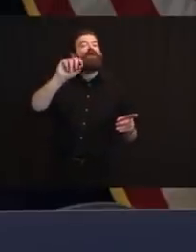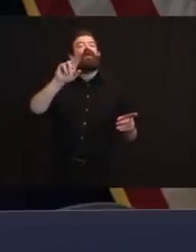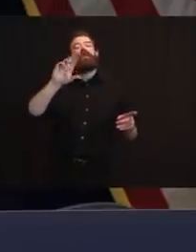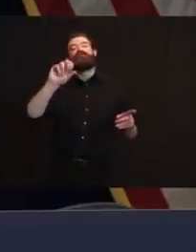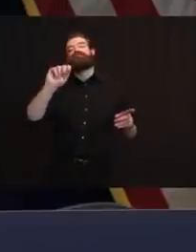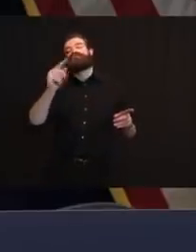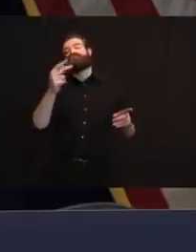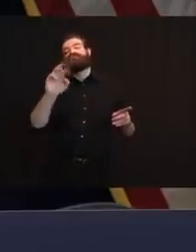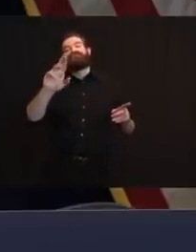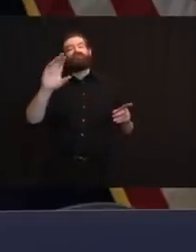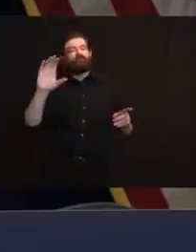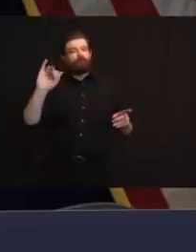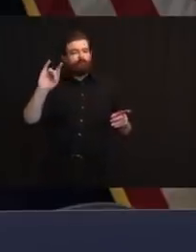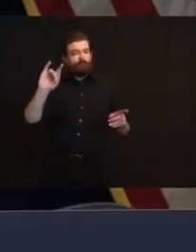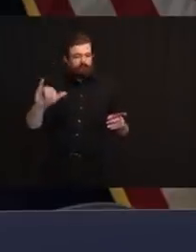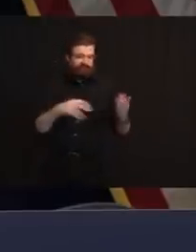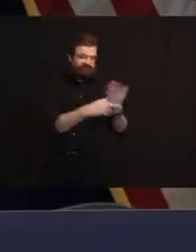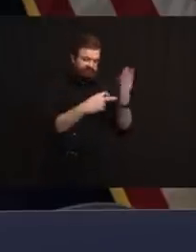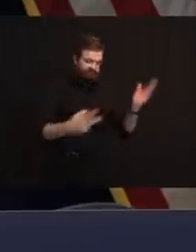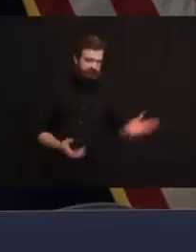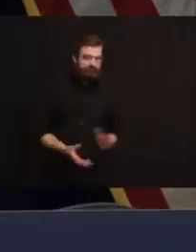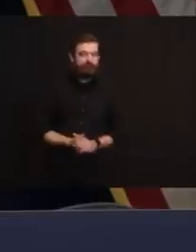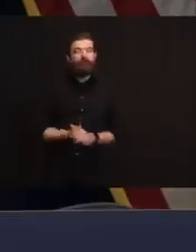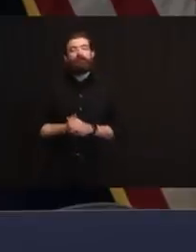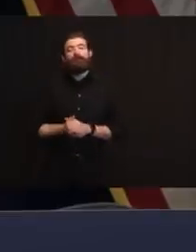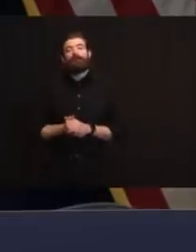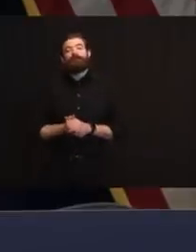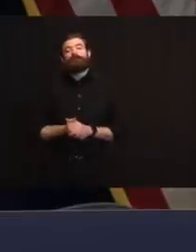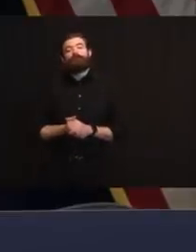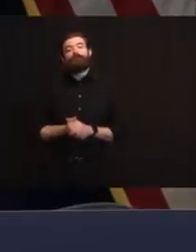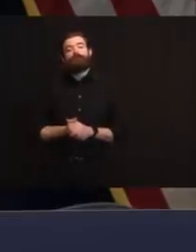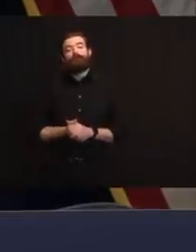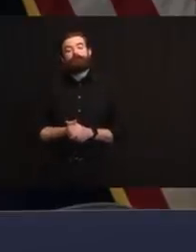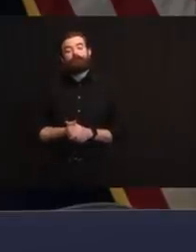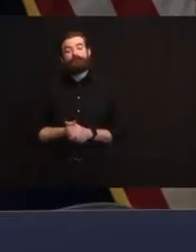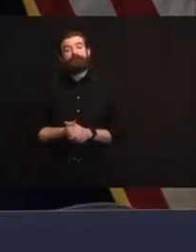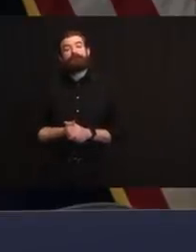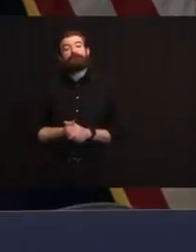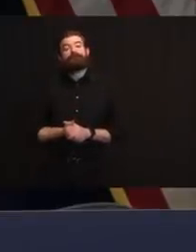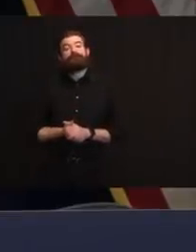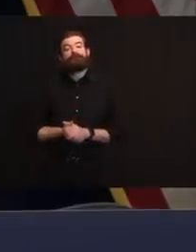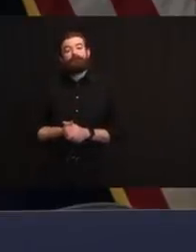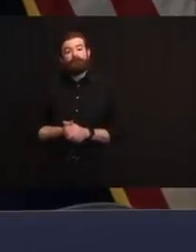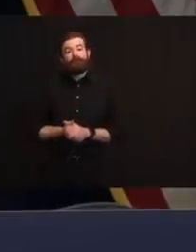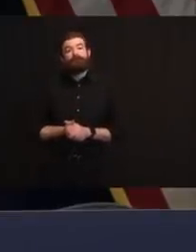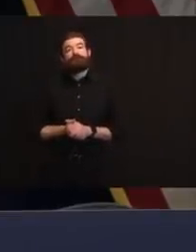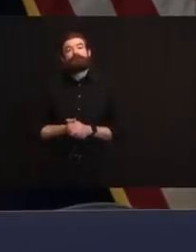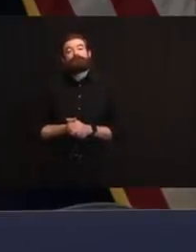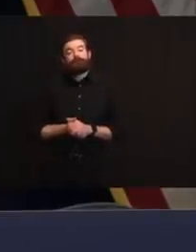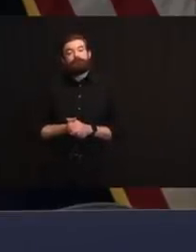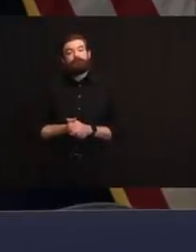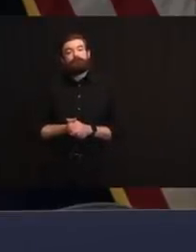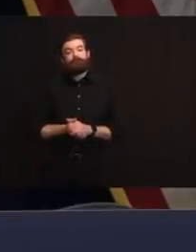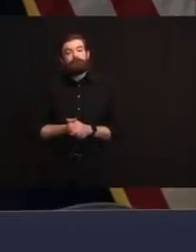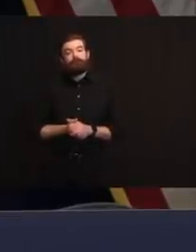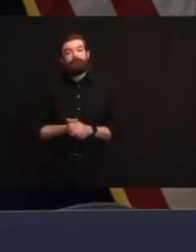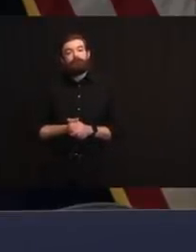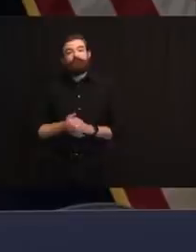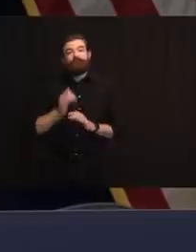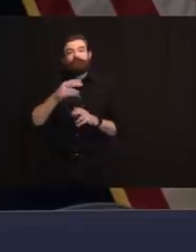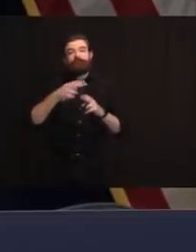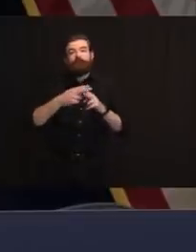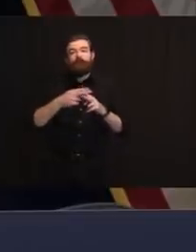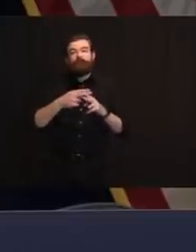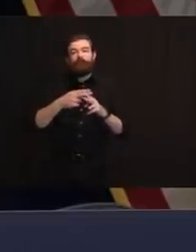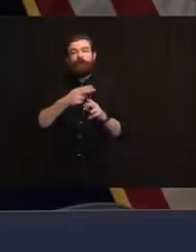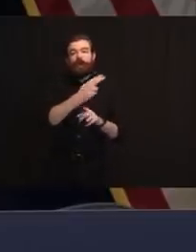incident management team, that is the same team that supported the build out of the field medical stations, those alternate care facilities, if you